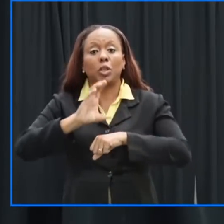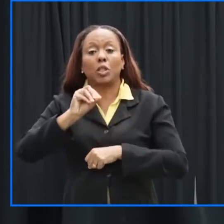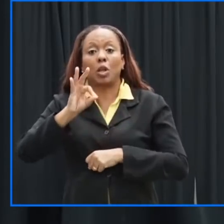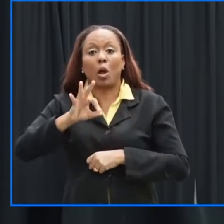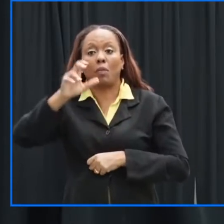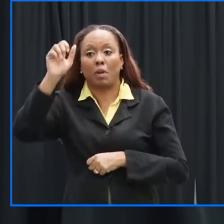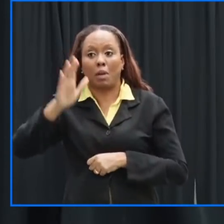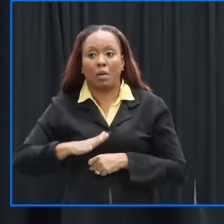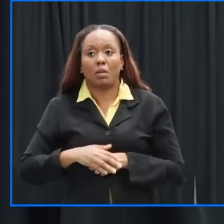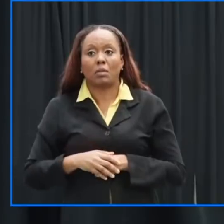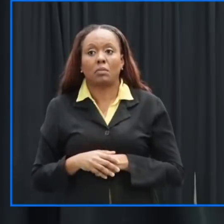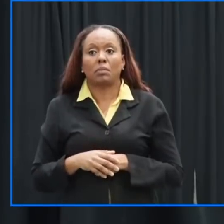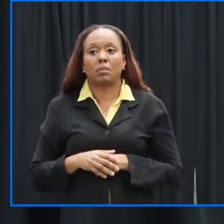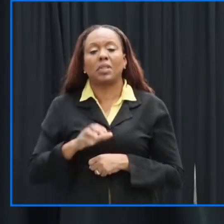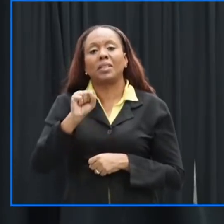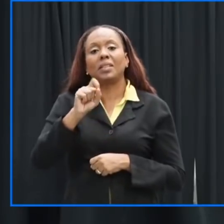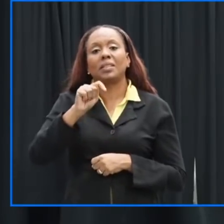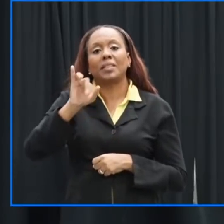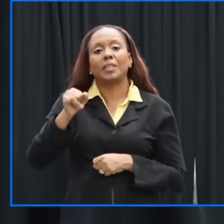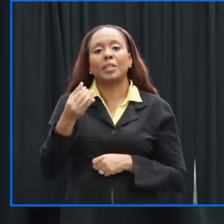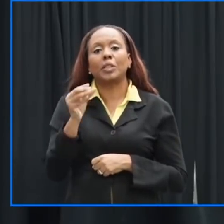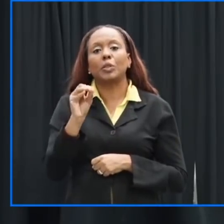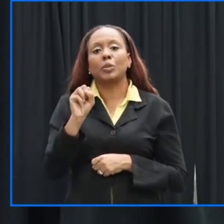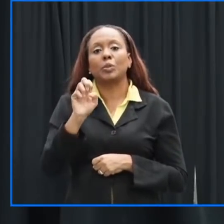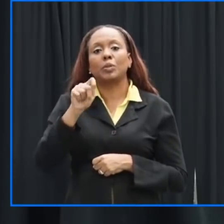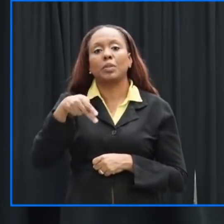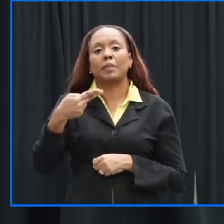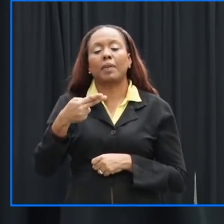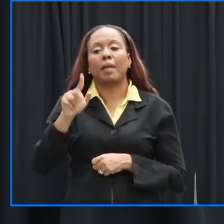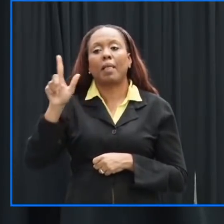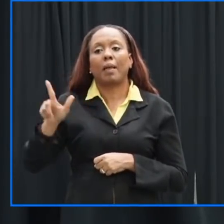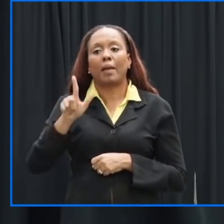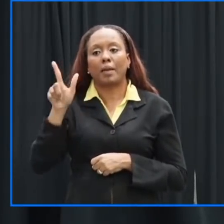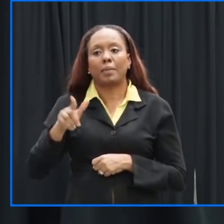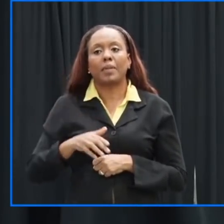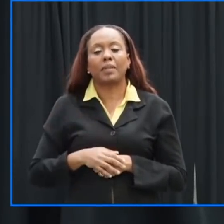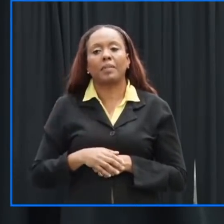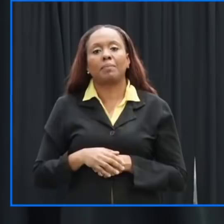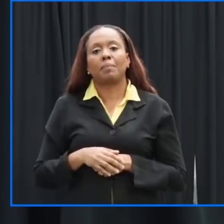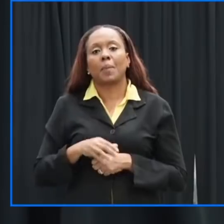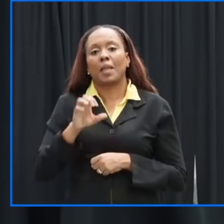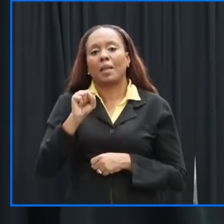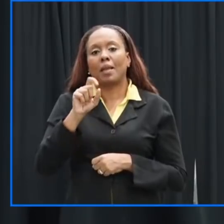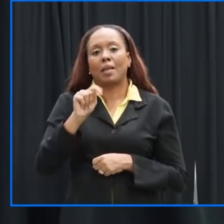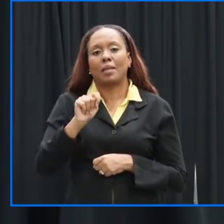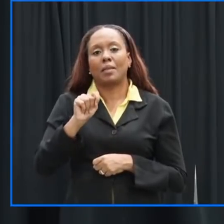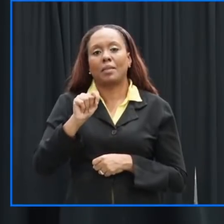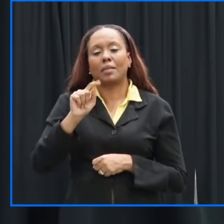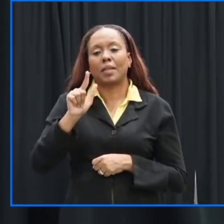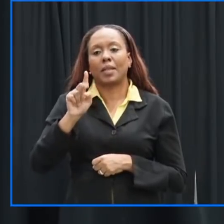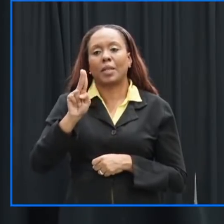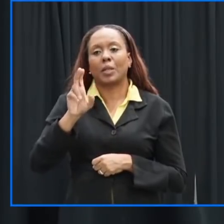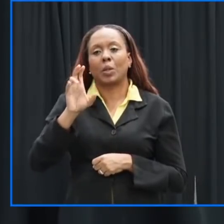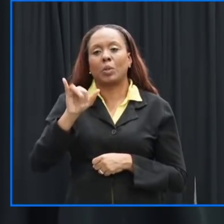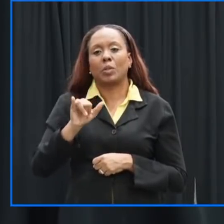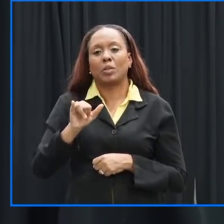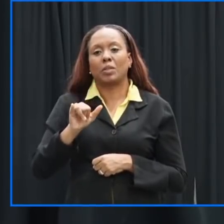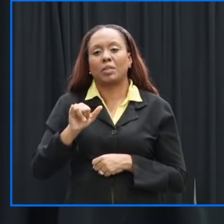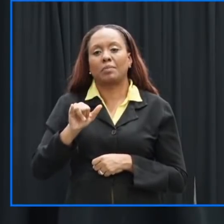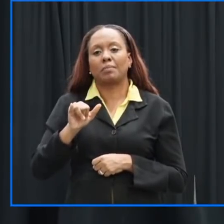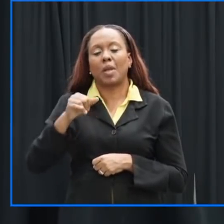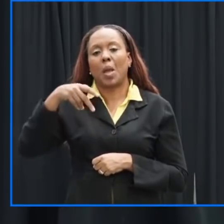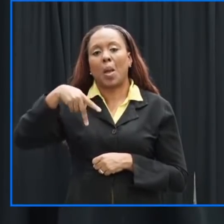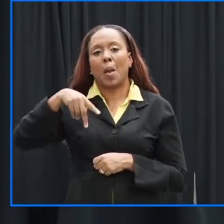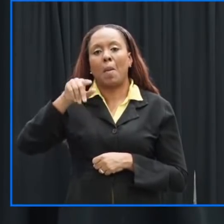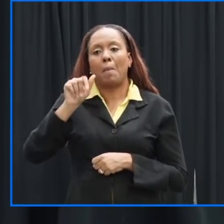Joseph, Tamarind Hall Library, the Eric Holder Municipal Complex, St. Lucy, the William Donald George